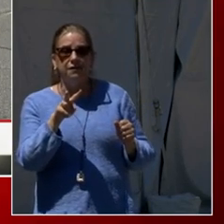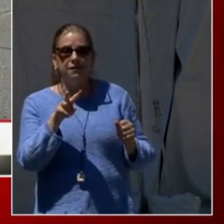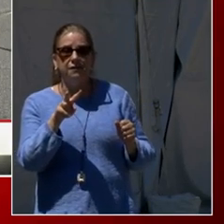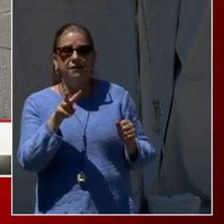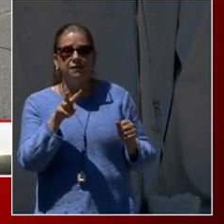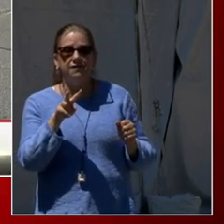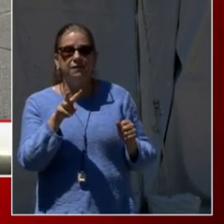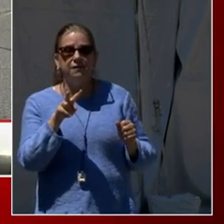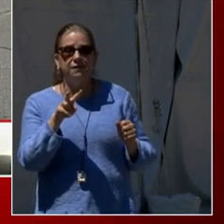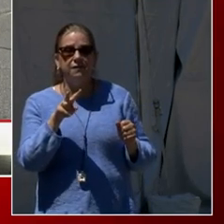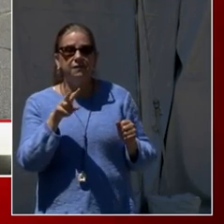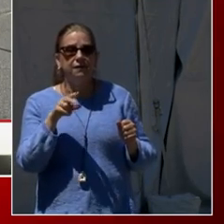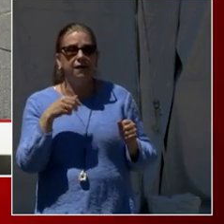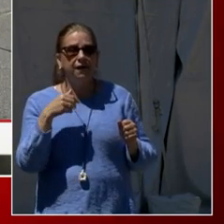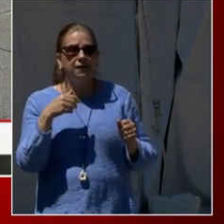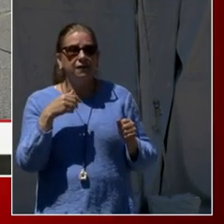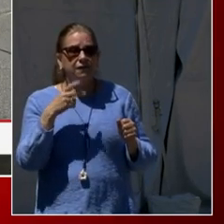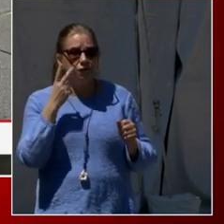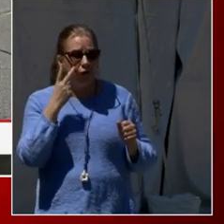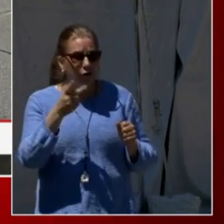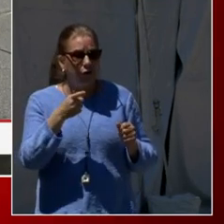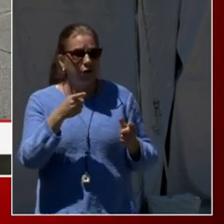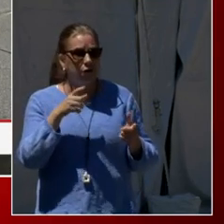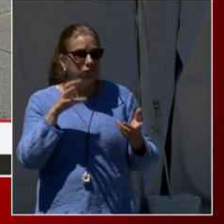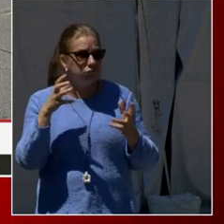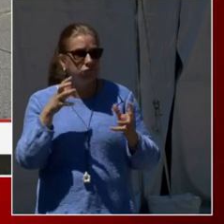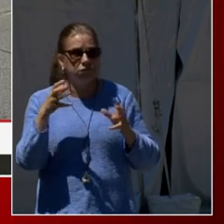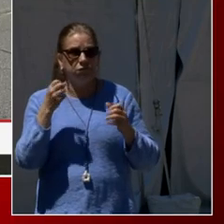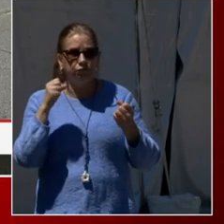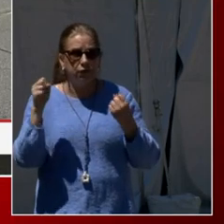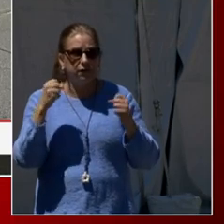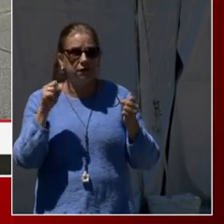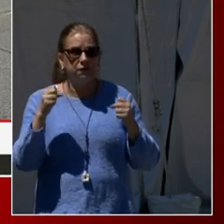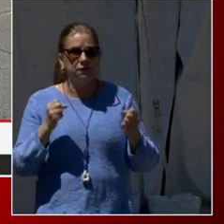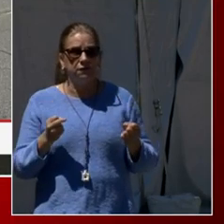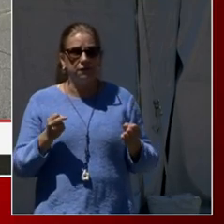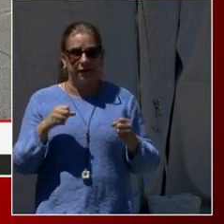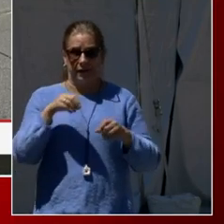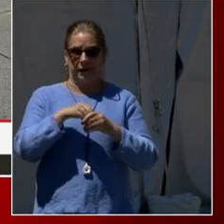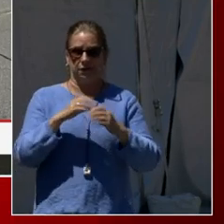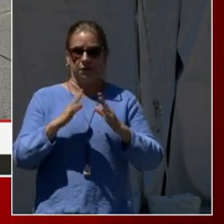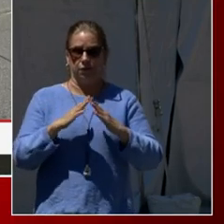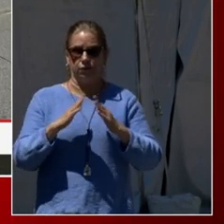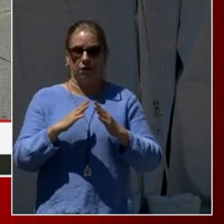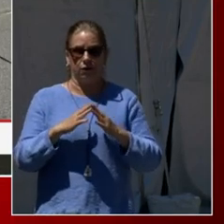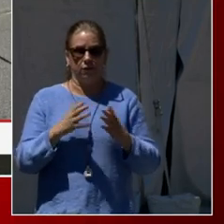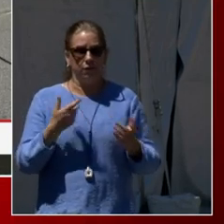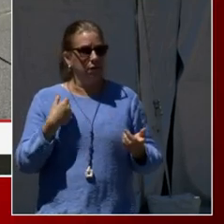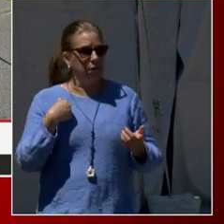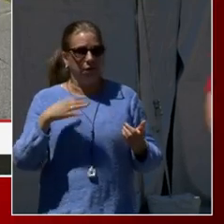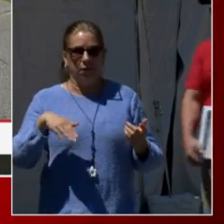elsewhere, that it appeared that the police were nowhere to be seen when windows were being broken